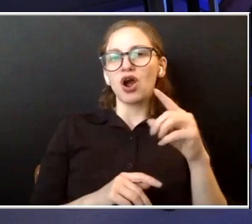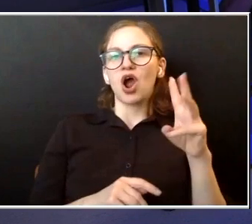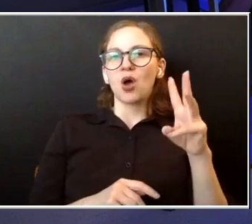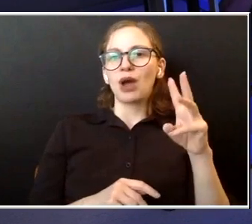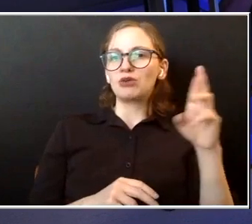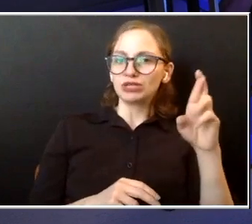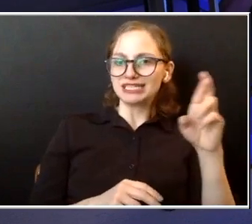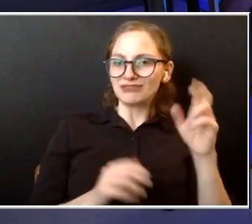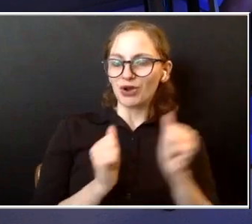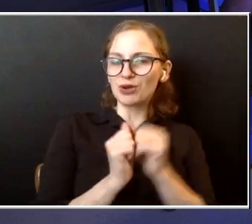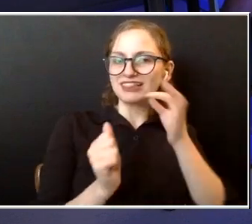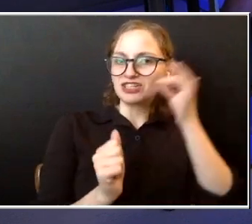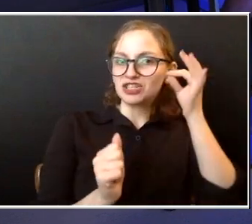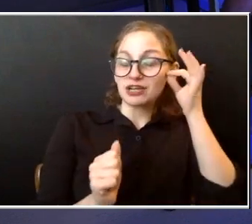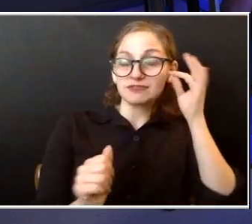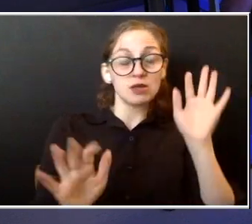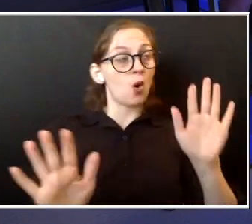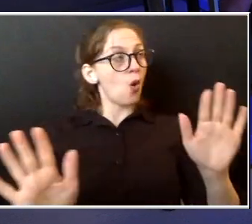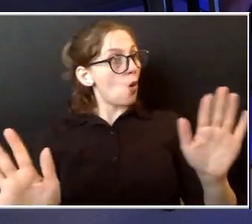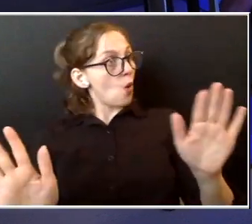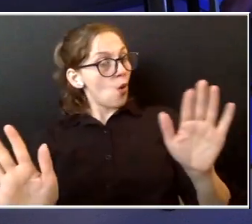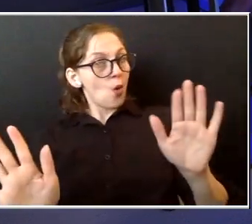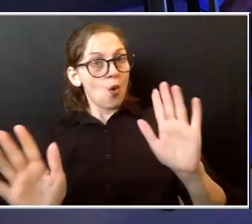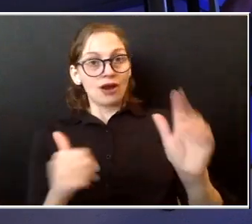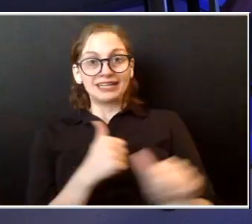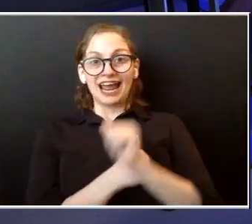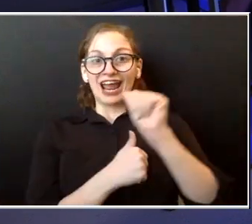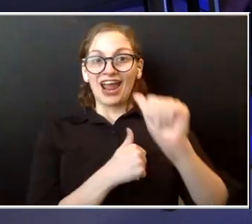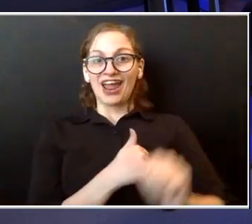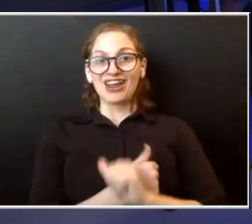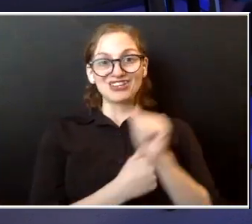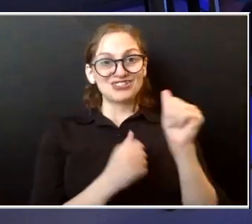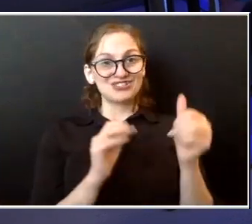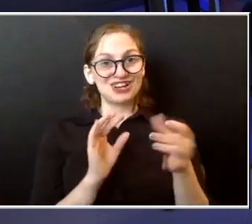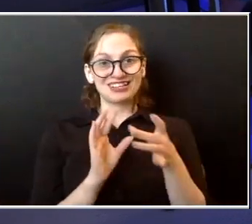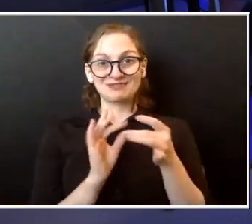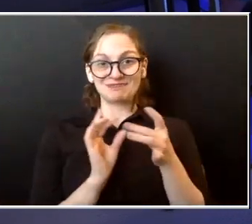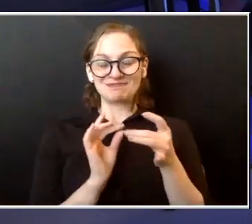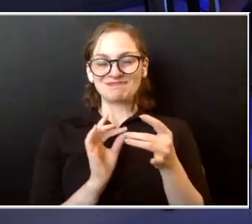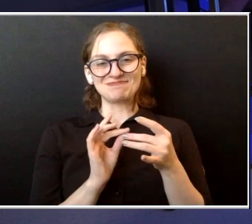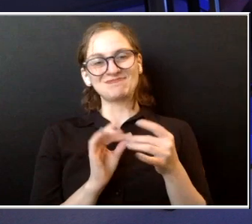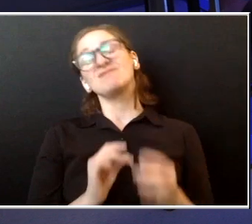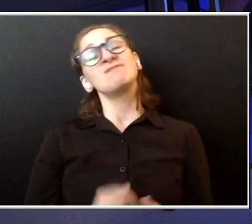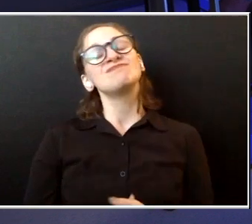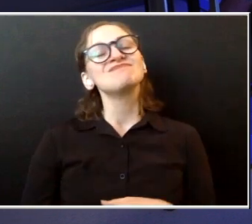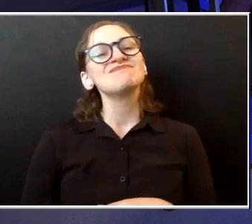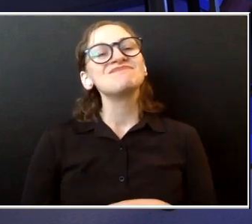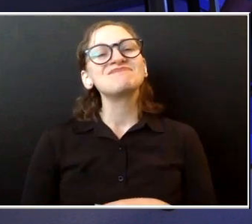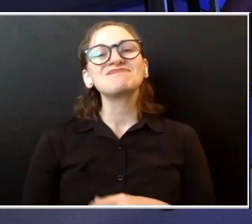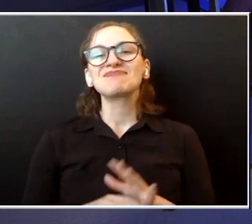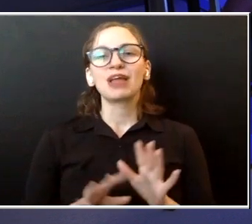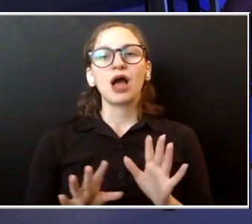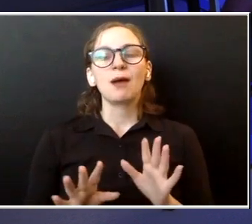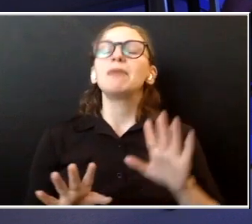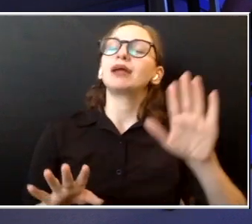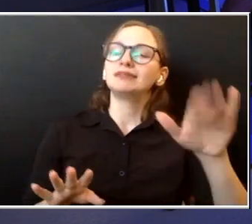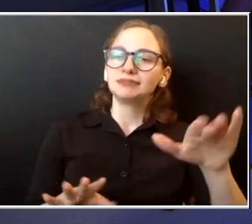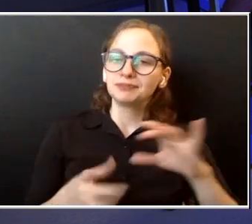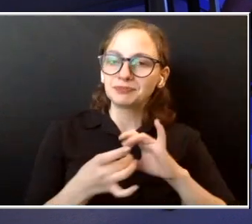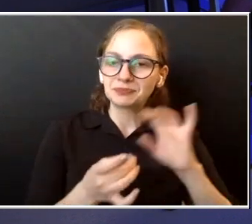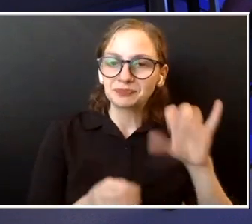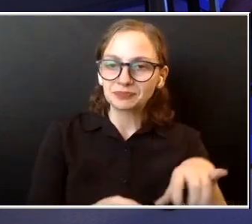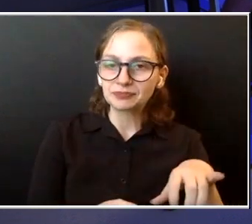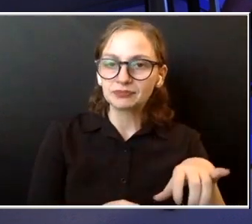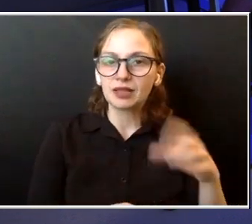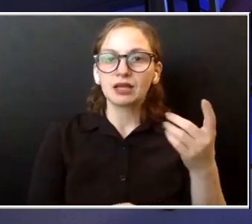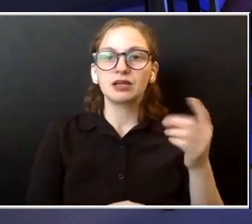for that one. Okay. So well, how do we monitor Cindy's on that, though, Dr. Kumer does sometimes toss me the